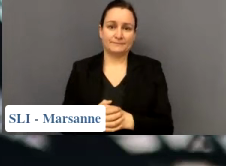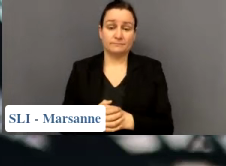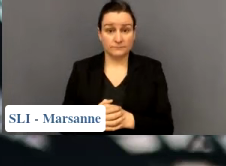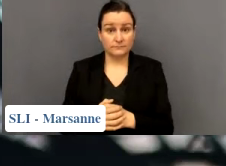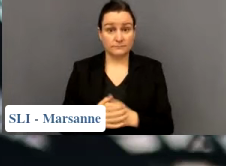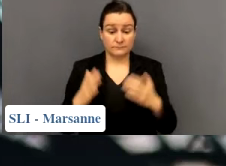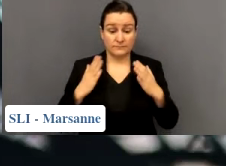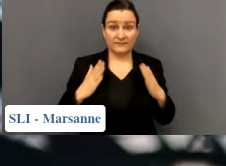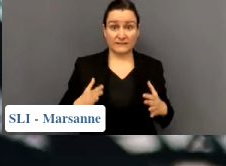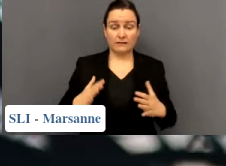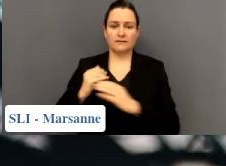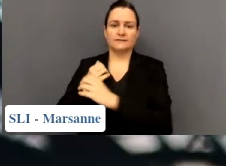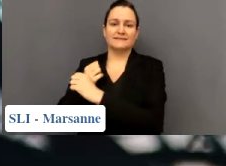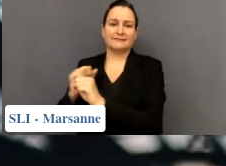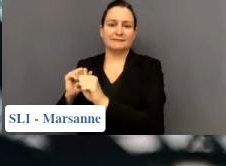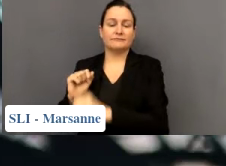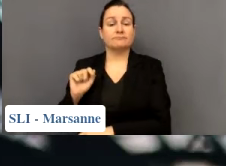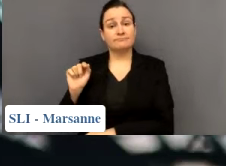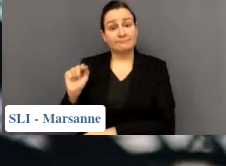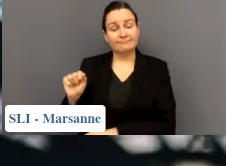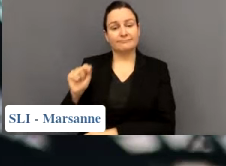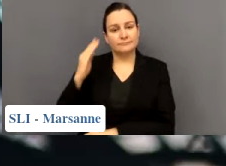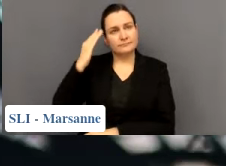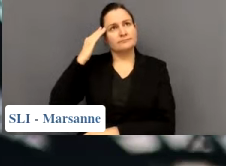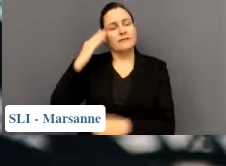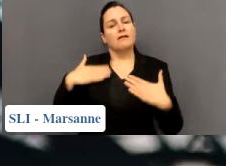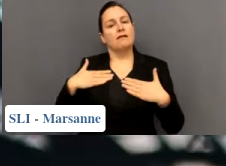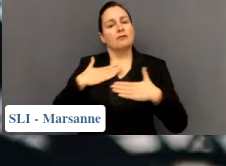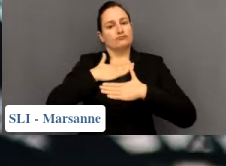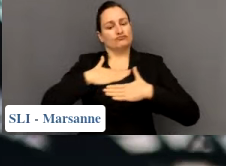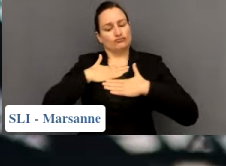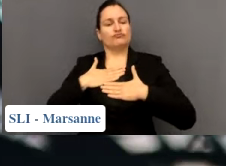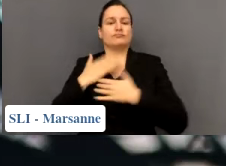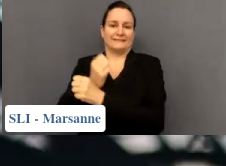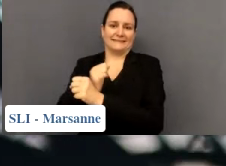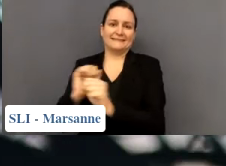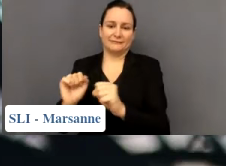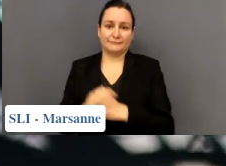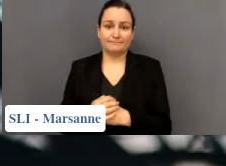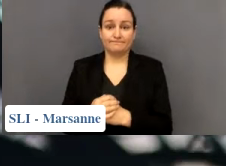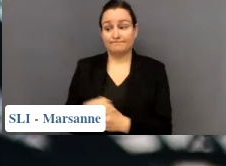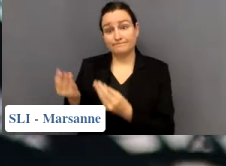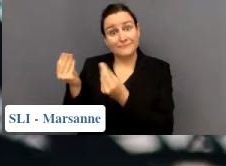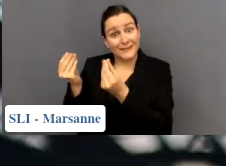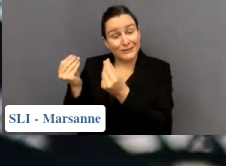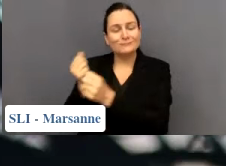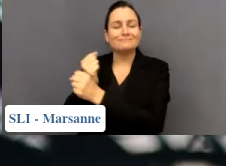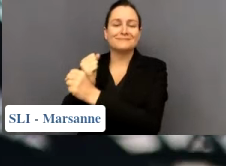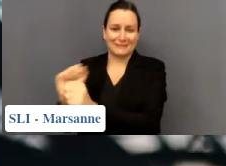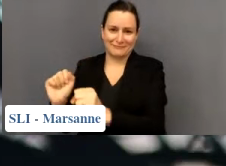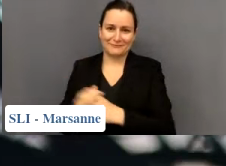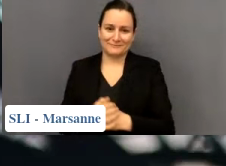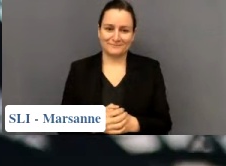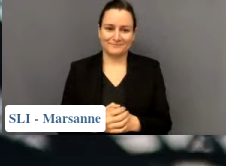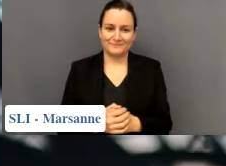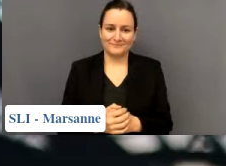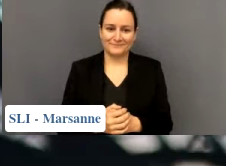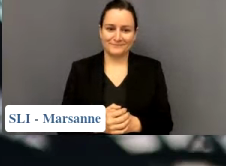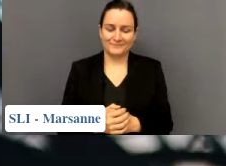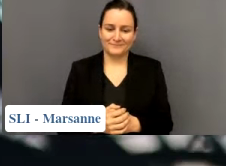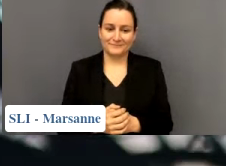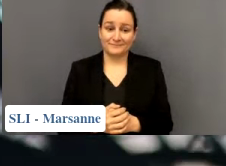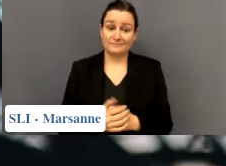safety as well as financial safety. This isn't necessarily straightforward. The drivers and the impacts of violence are